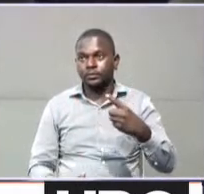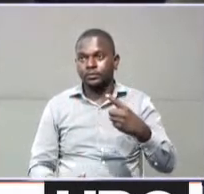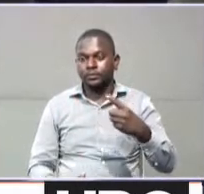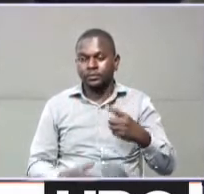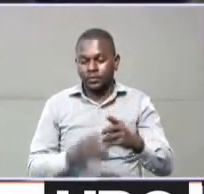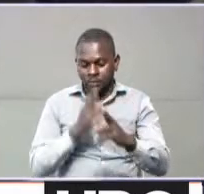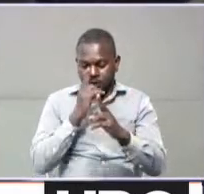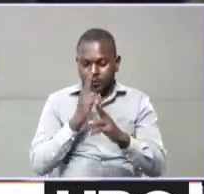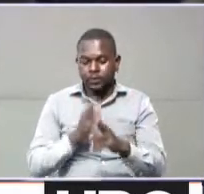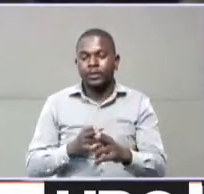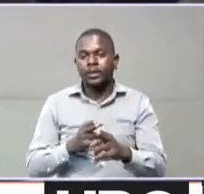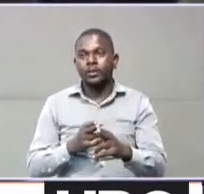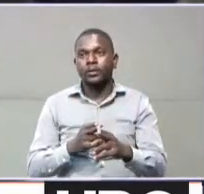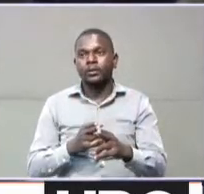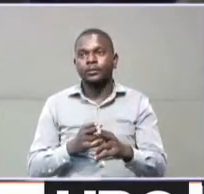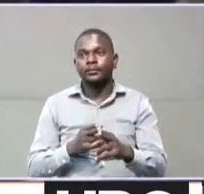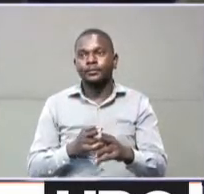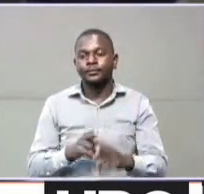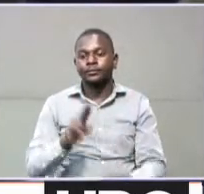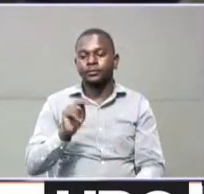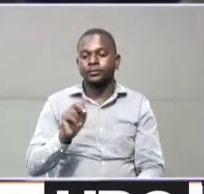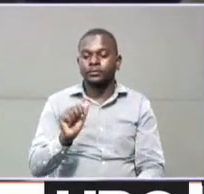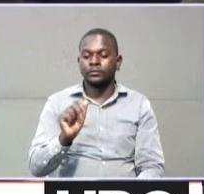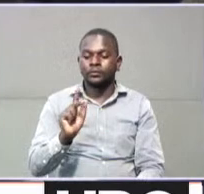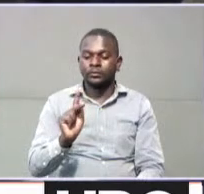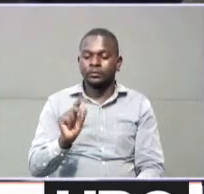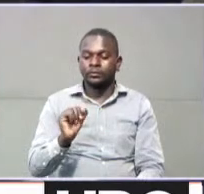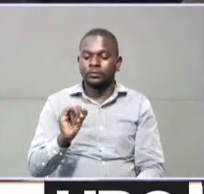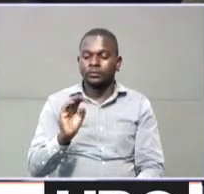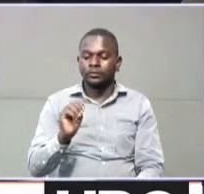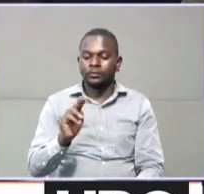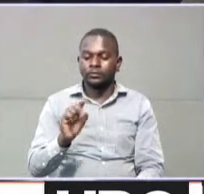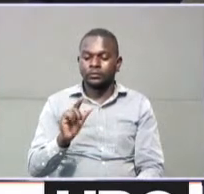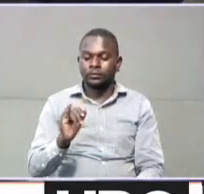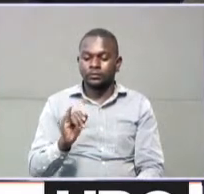honourable nation of the helen